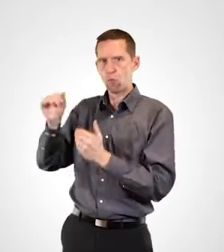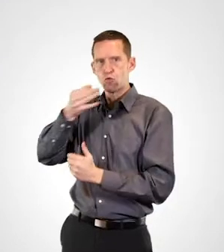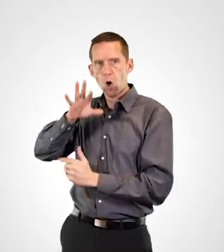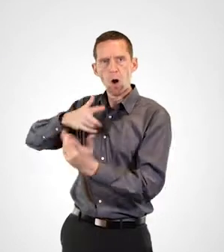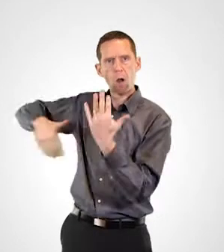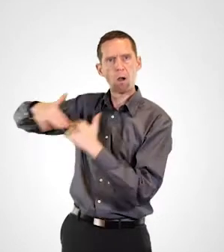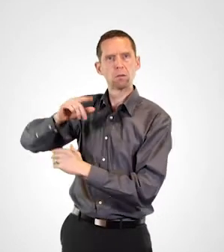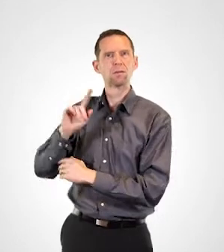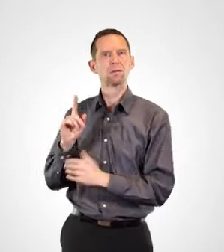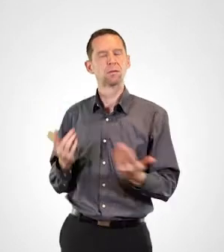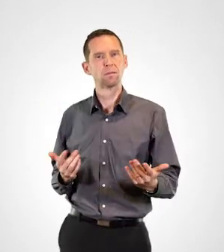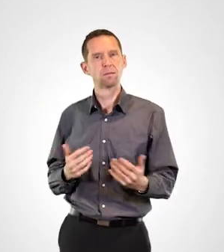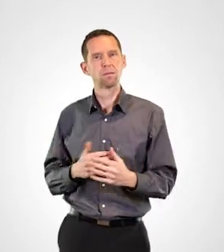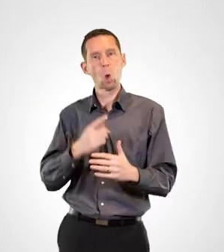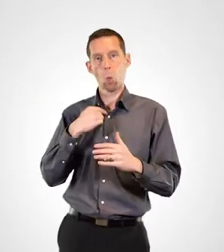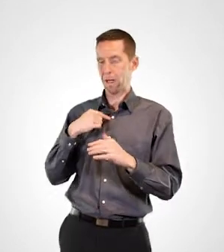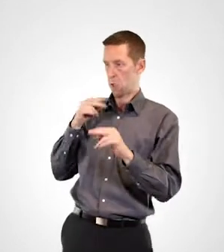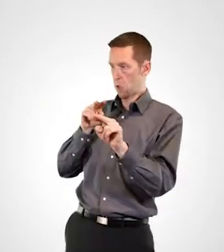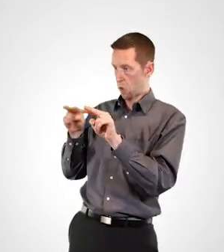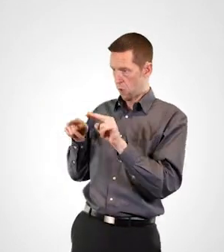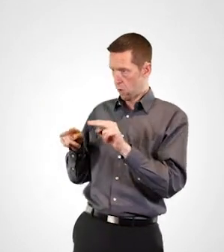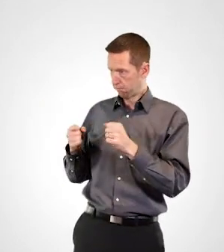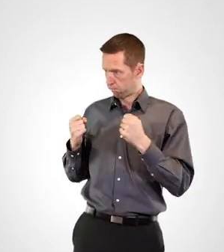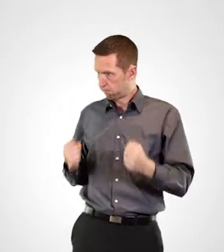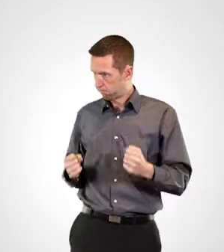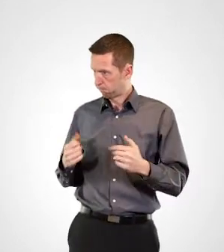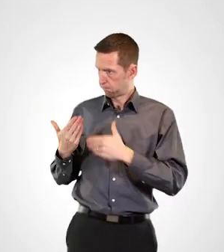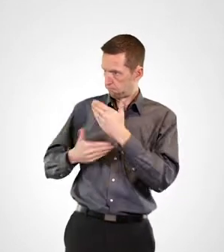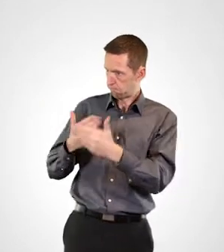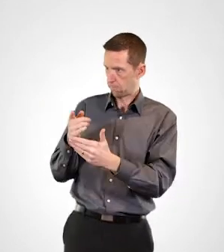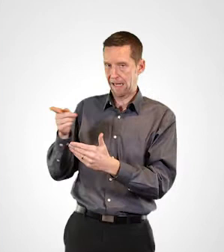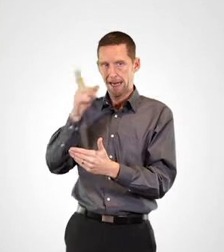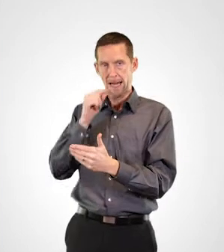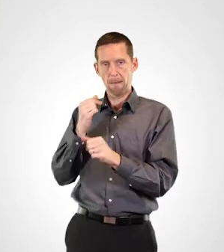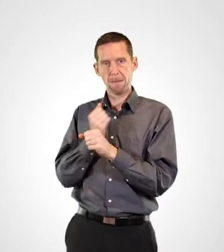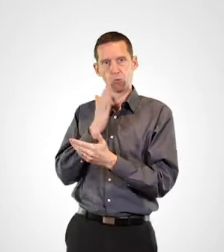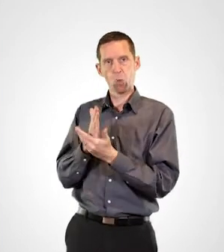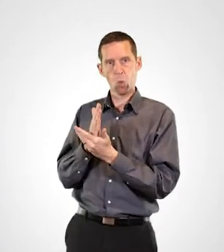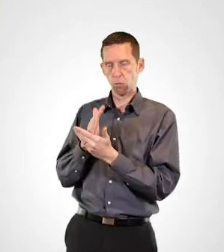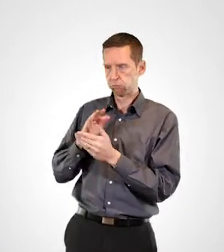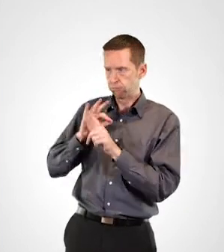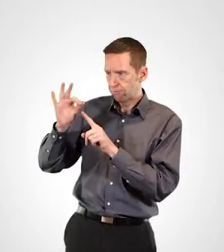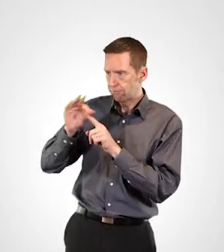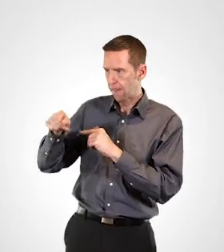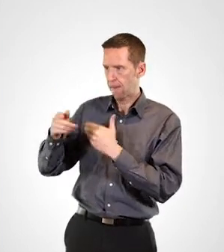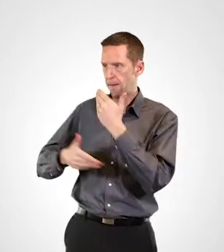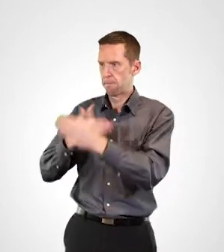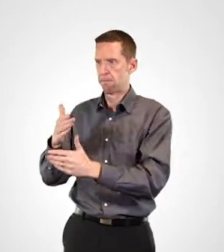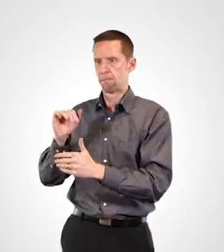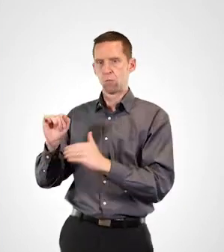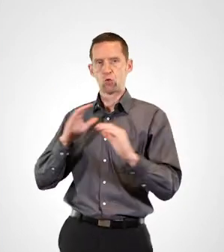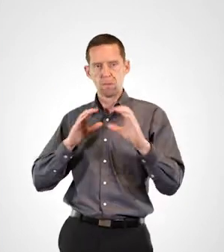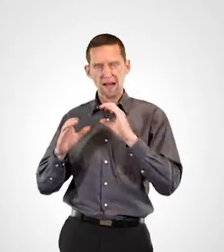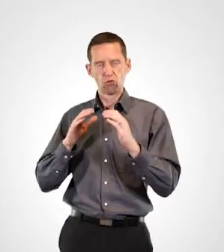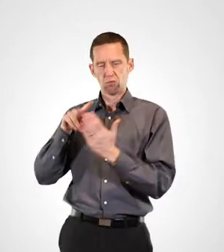child. So measure that foundation in terms of how solid is that environment. It helps show progress. And I think in the future,